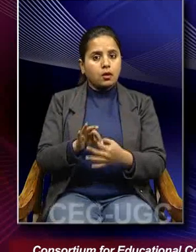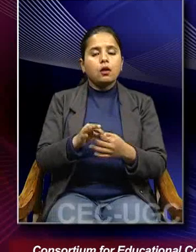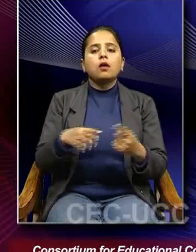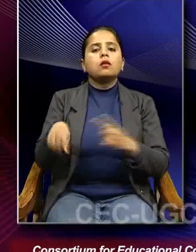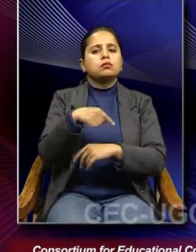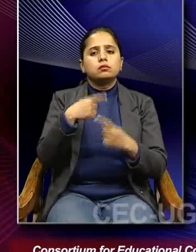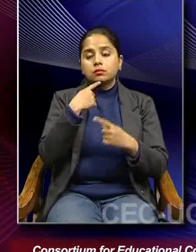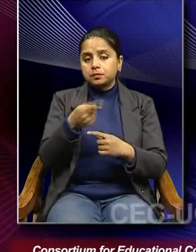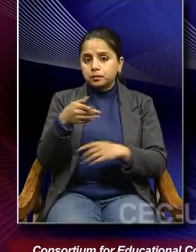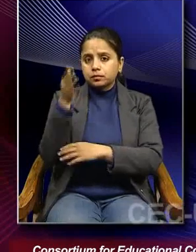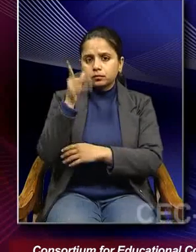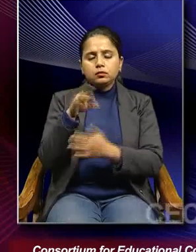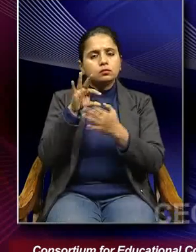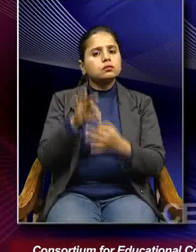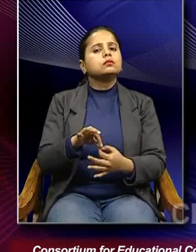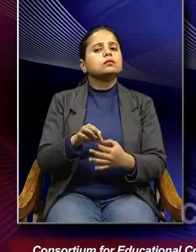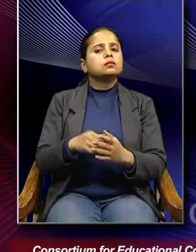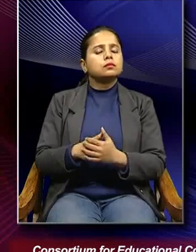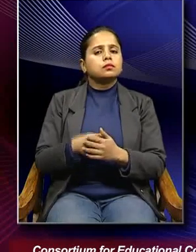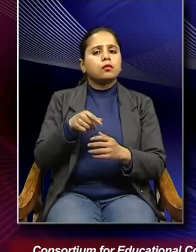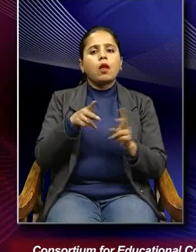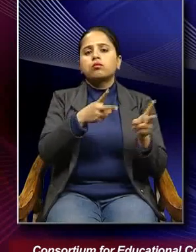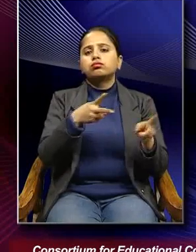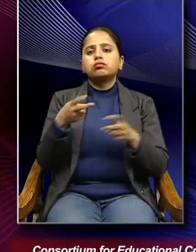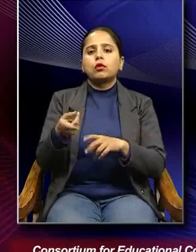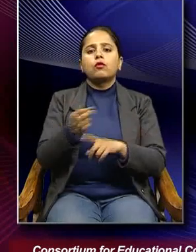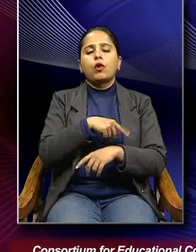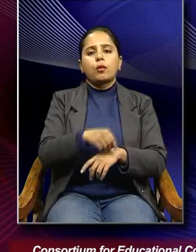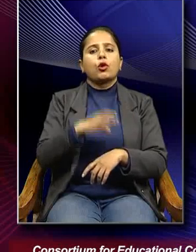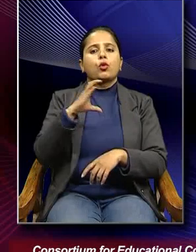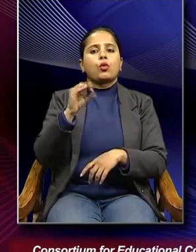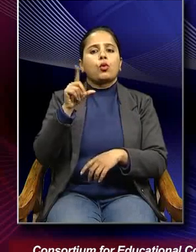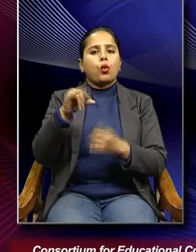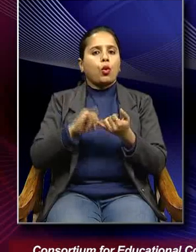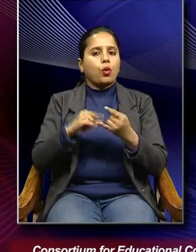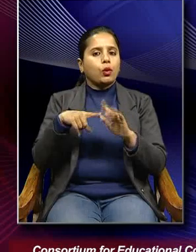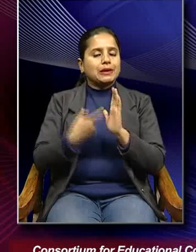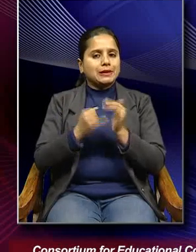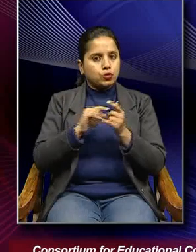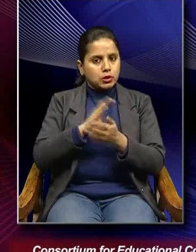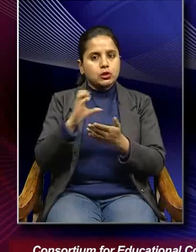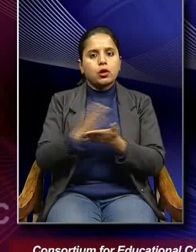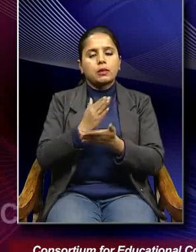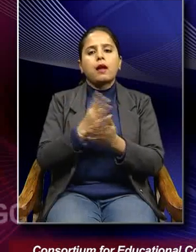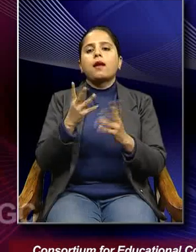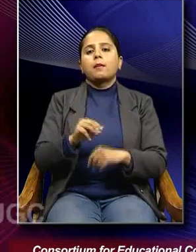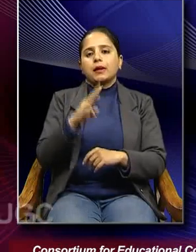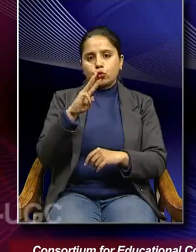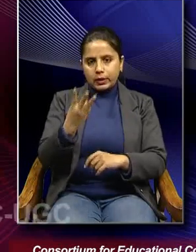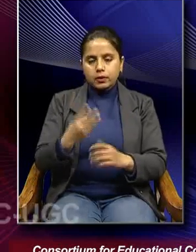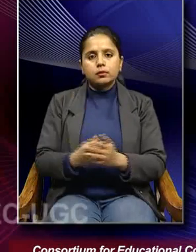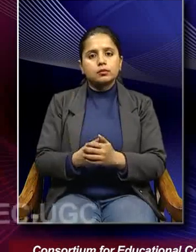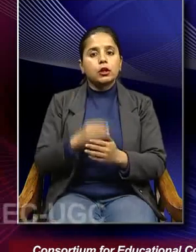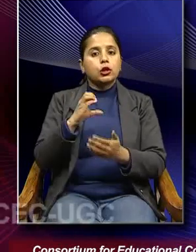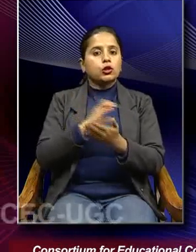this lecture is extracted from Colstrid, chapter number 3.